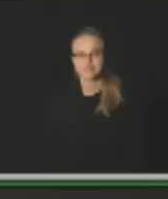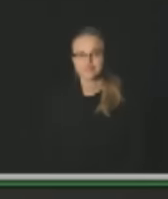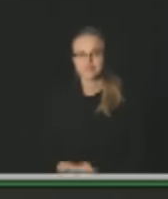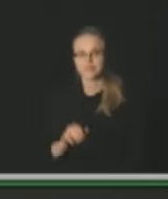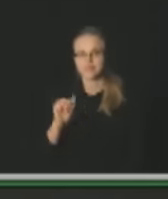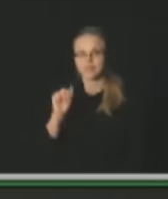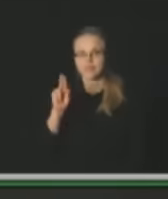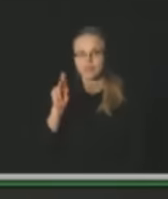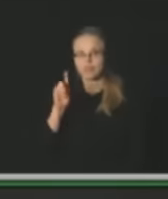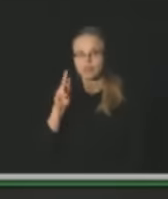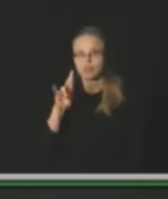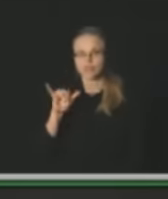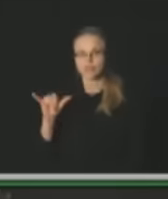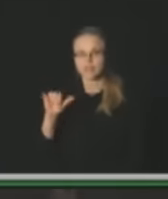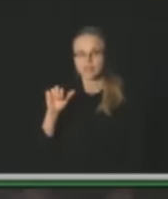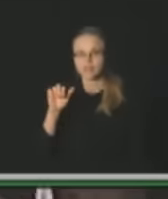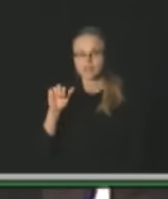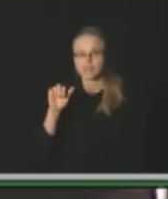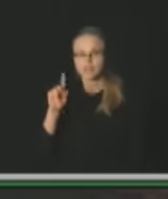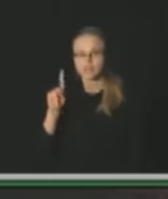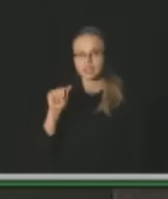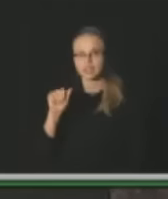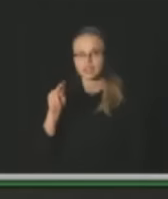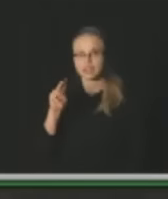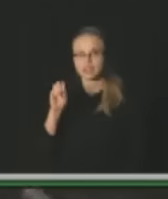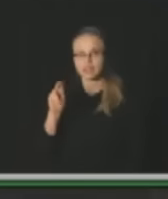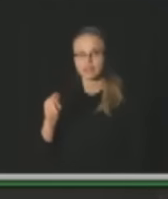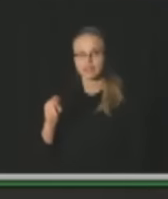Aubrey Carol Connor.